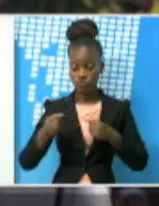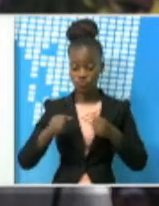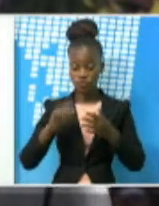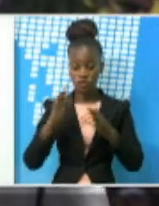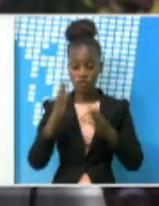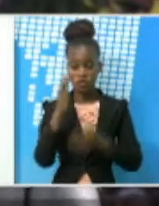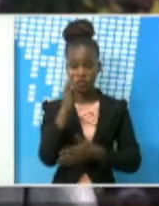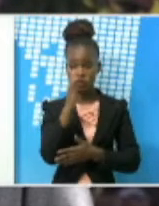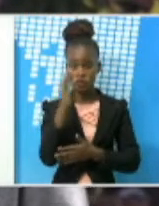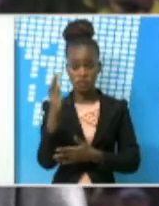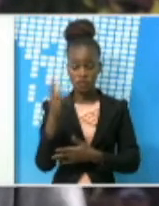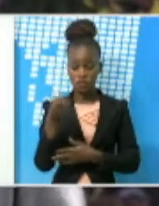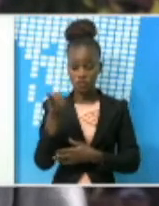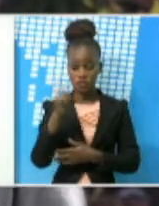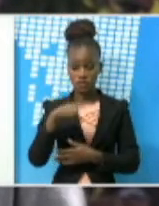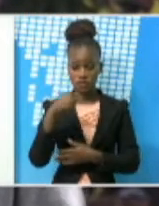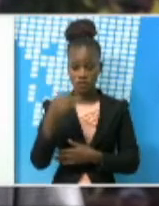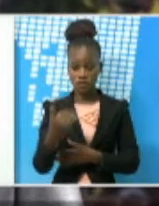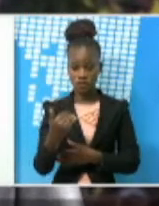come here, he will take